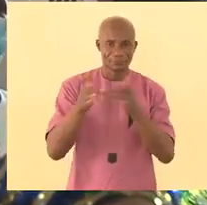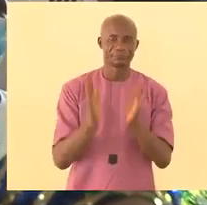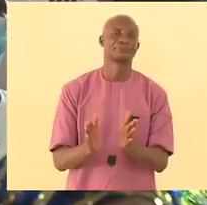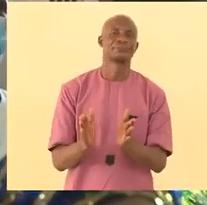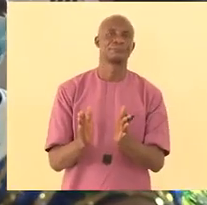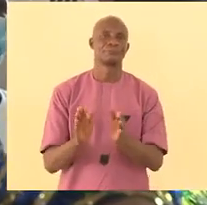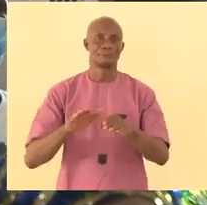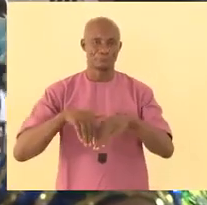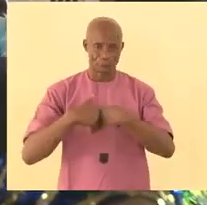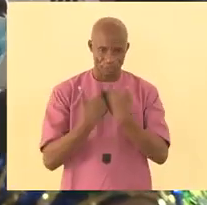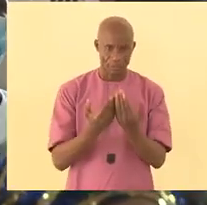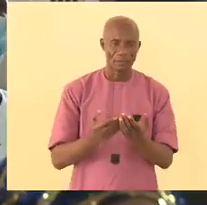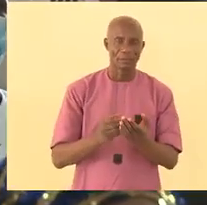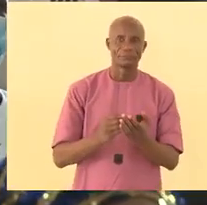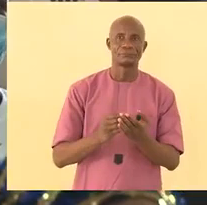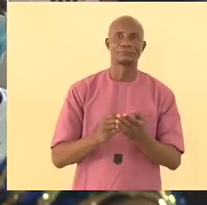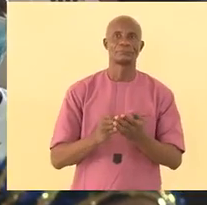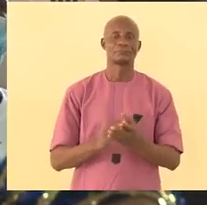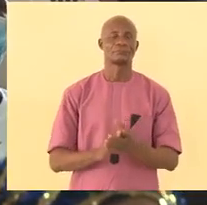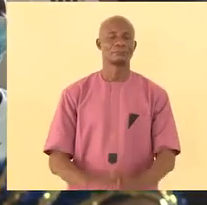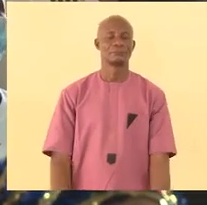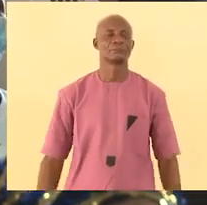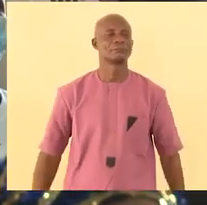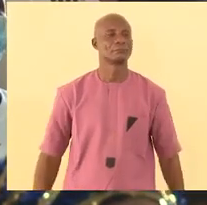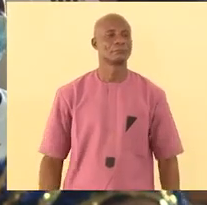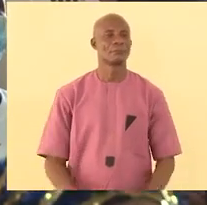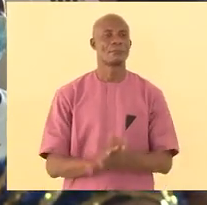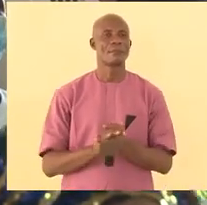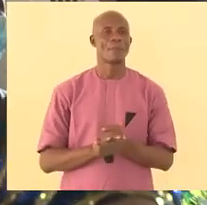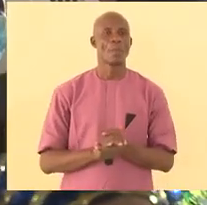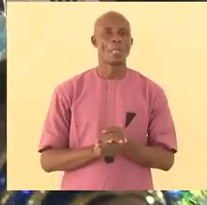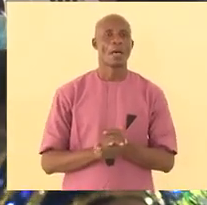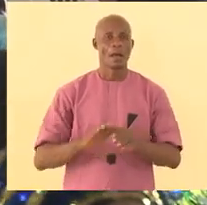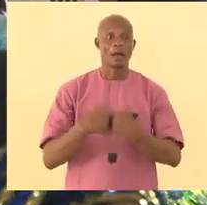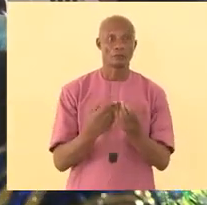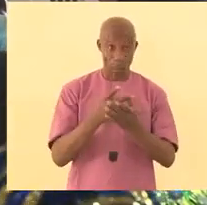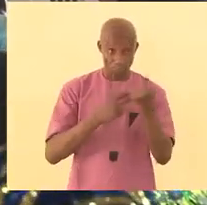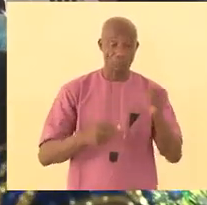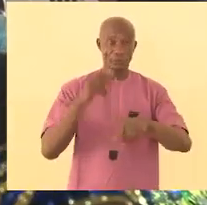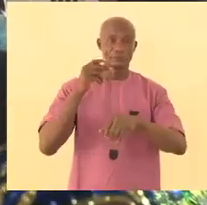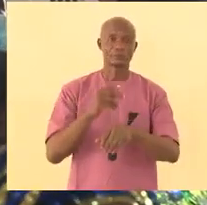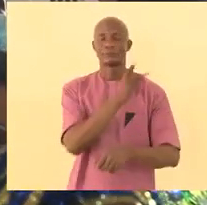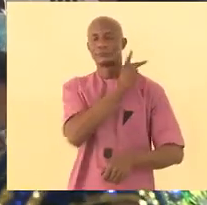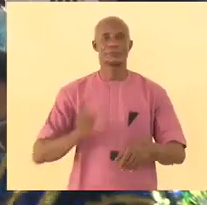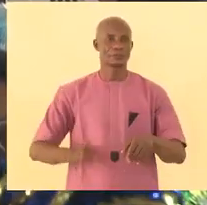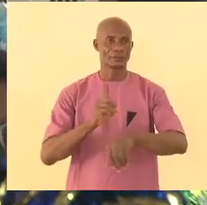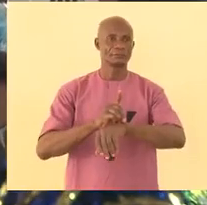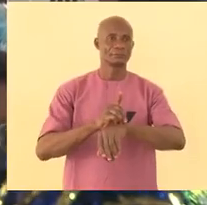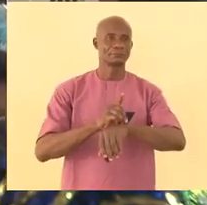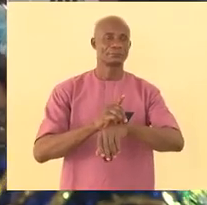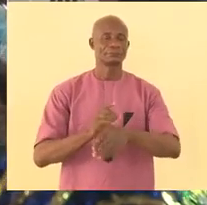Christians, how do we now remain good citizens of heaven? Both kingdoms. And at the same time, citizens